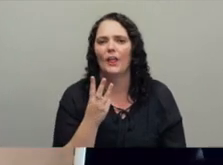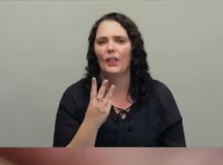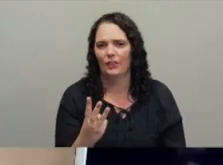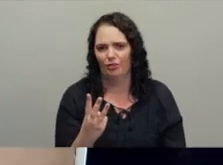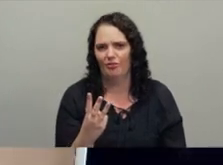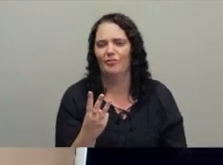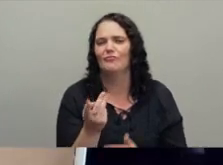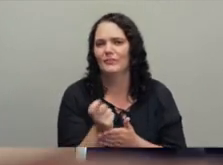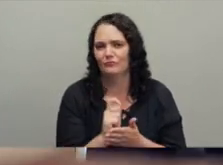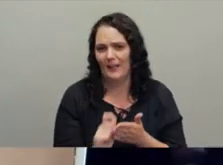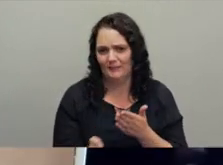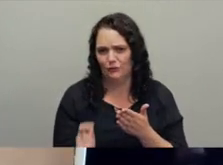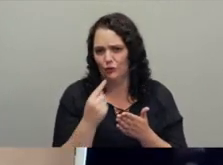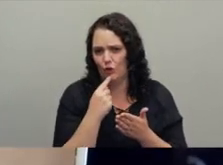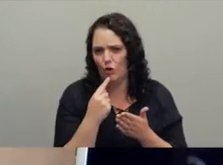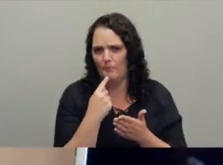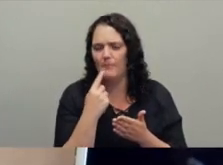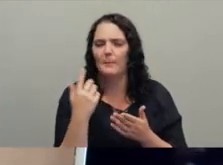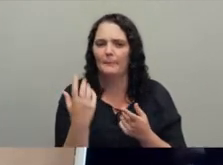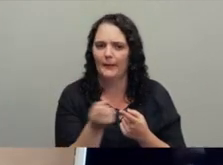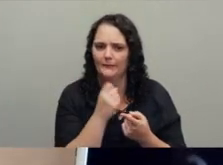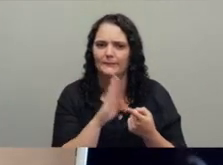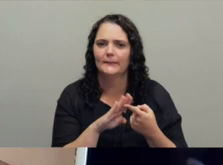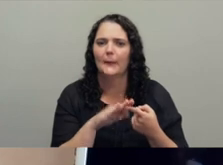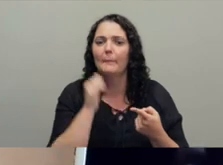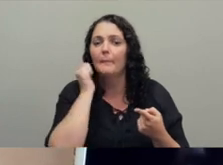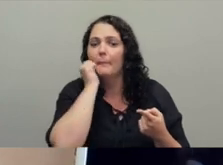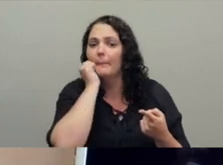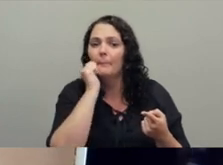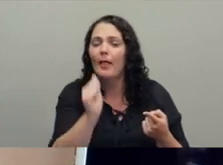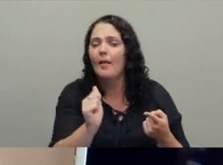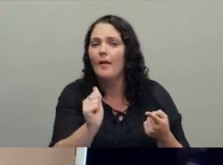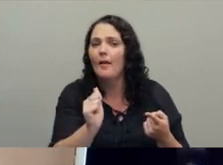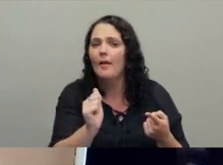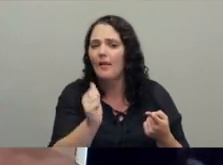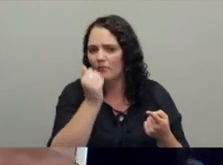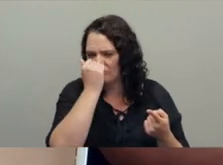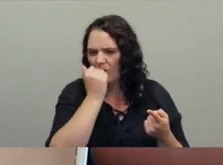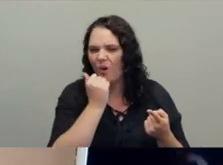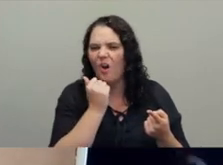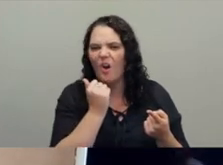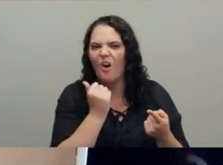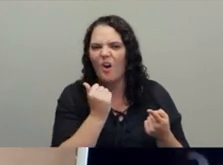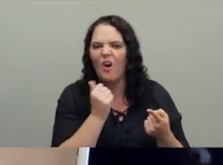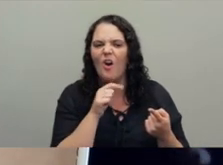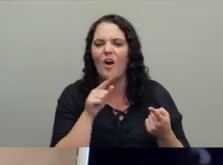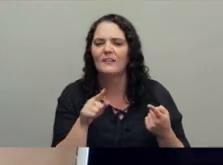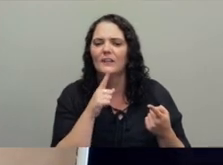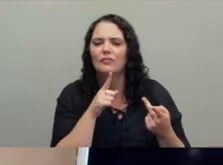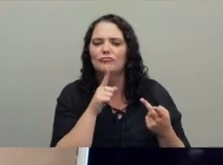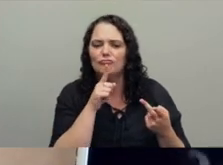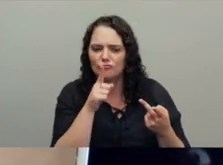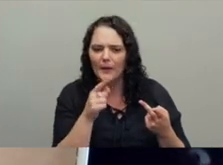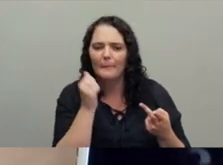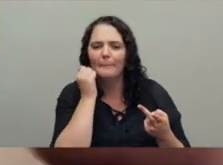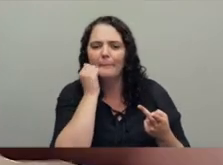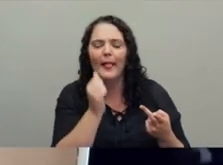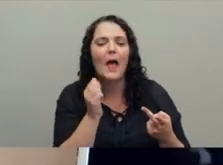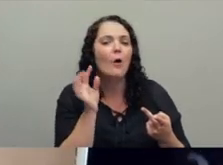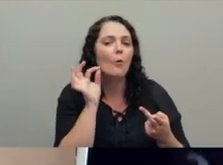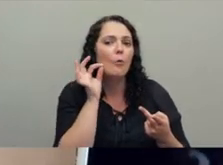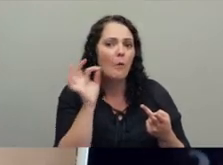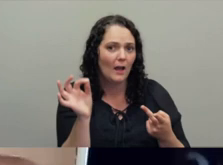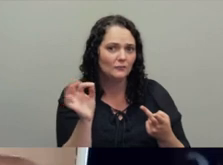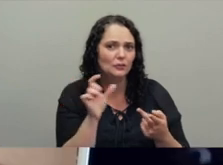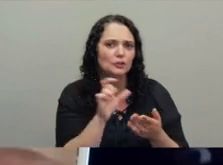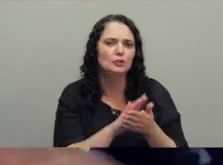three crayons technique always used black, and you'll be able to see there's a bit of black in there, and you'll actually see it says red, black, and white chalk.